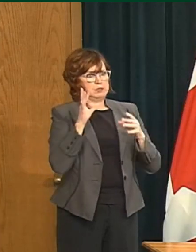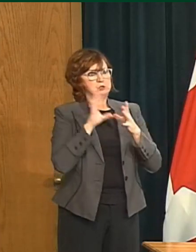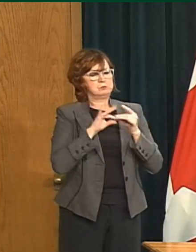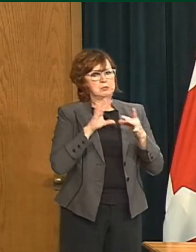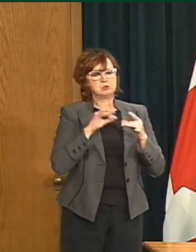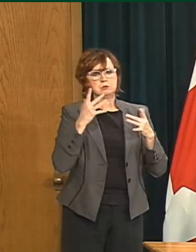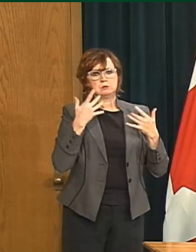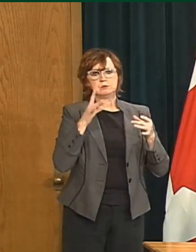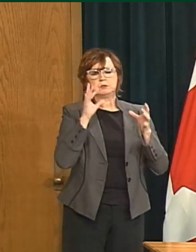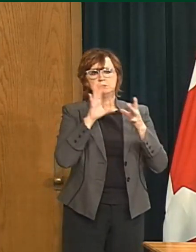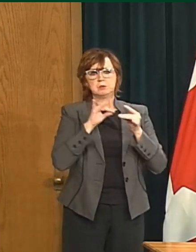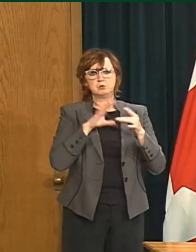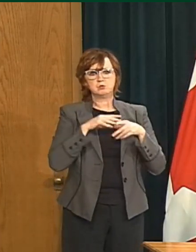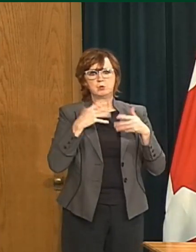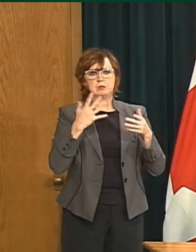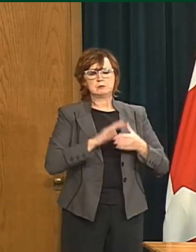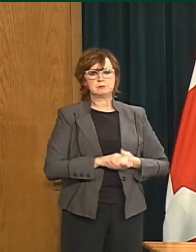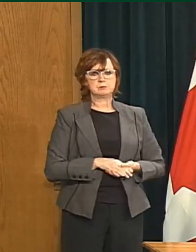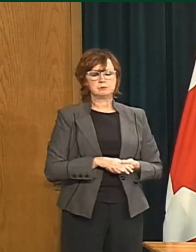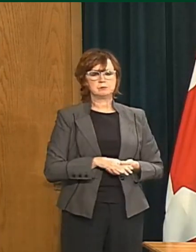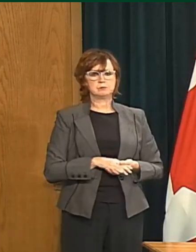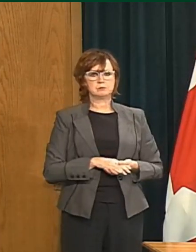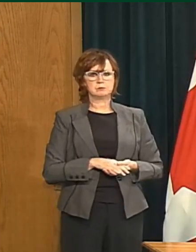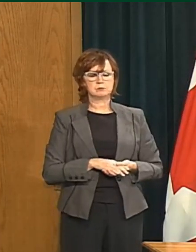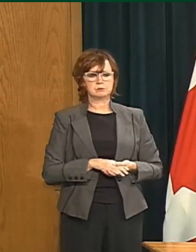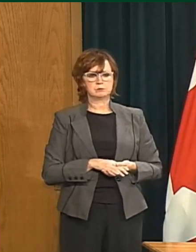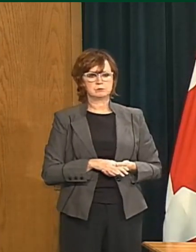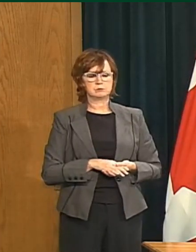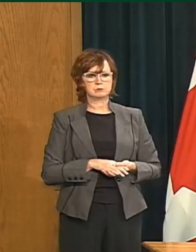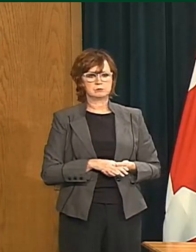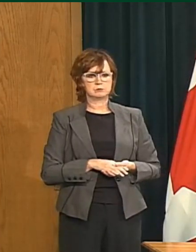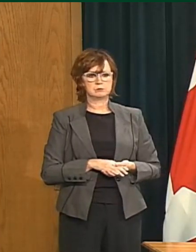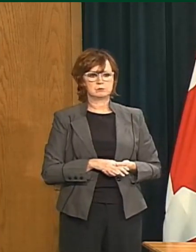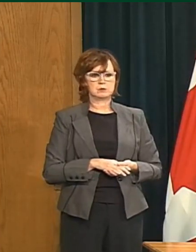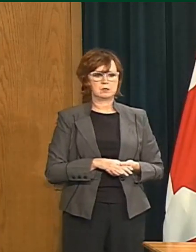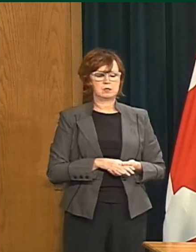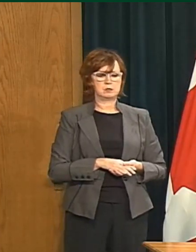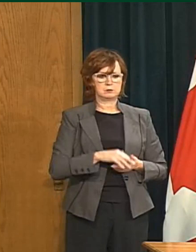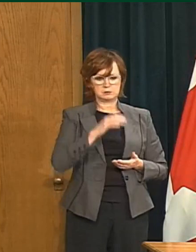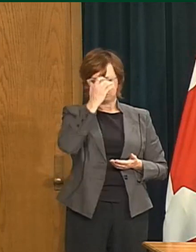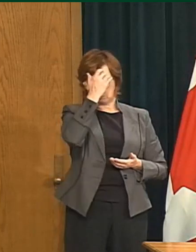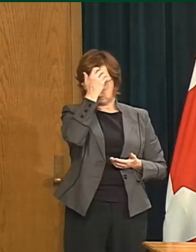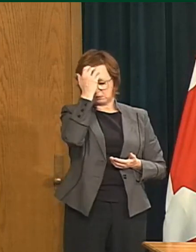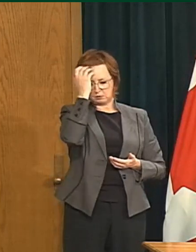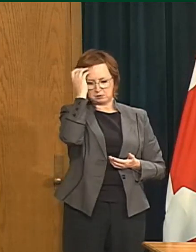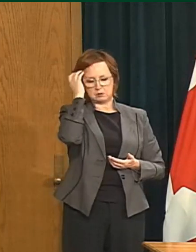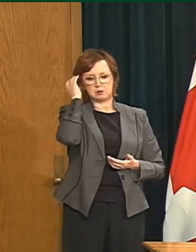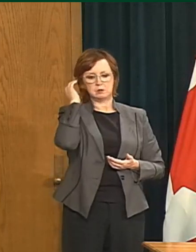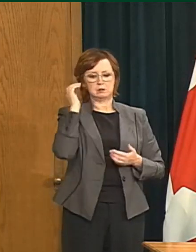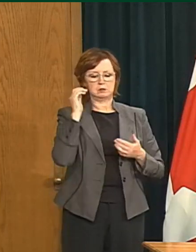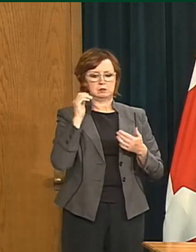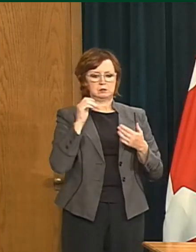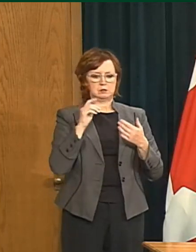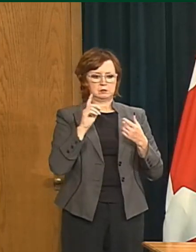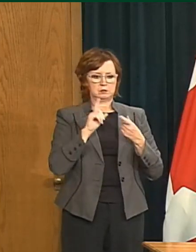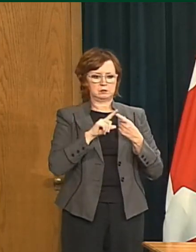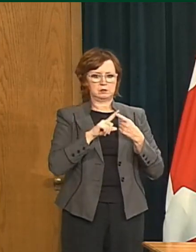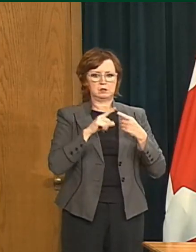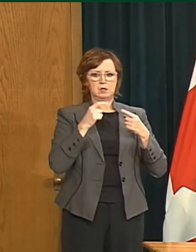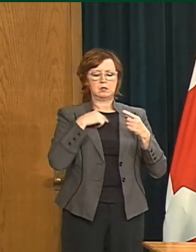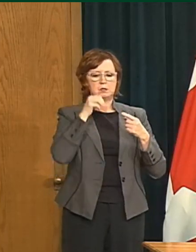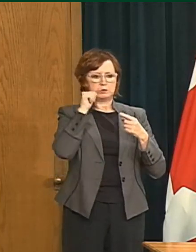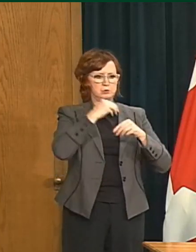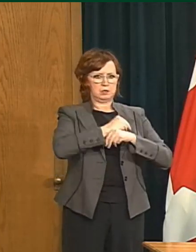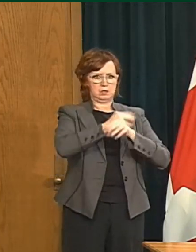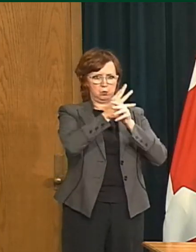actually I had a very good session with Suma and Sarm yesterday as a webinar and a Q&A